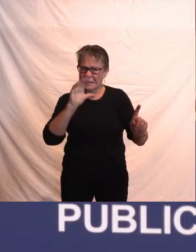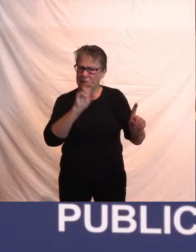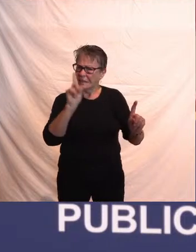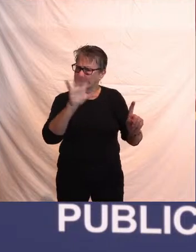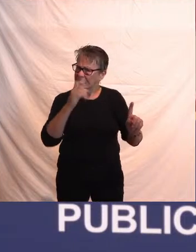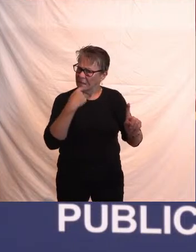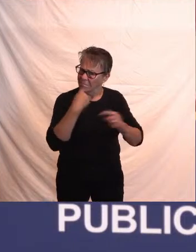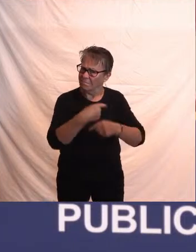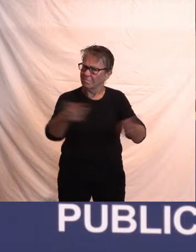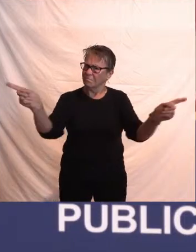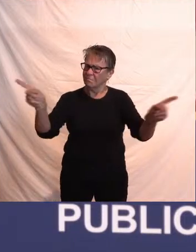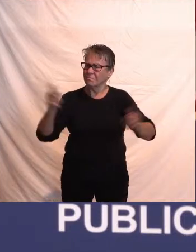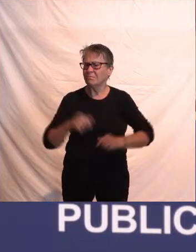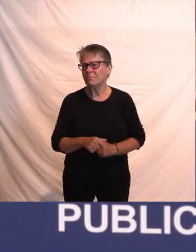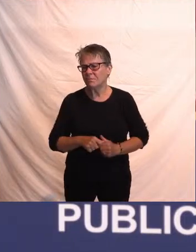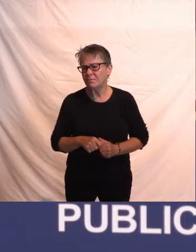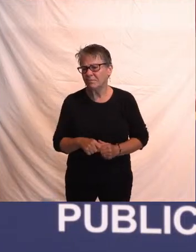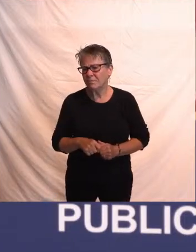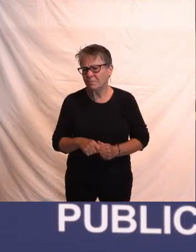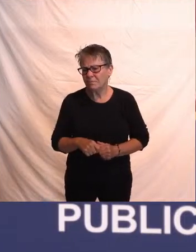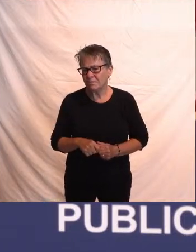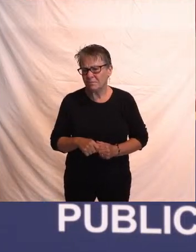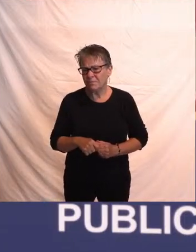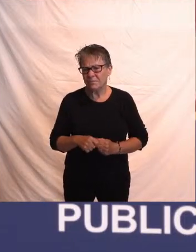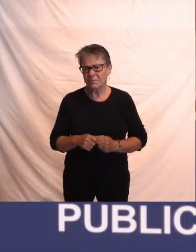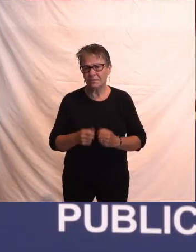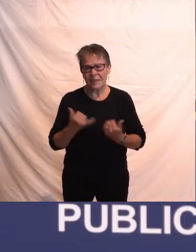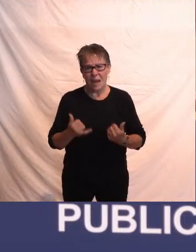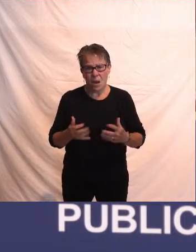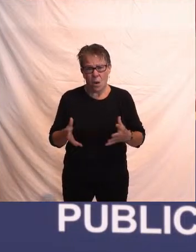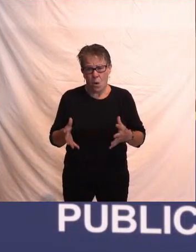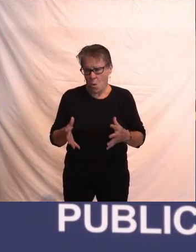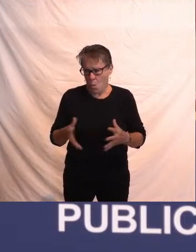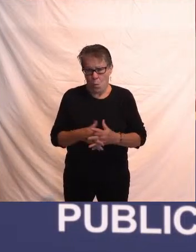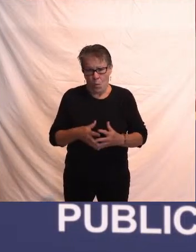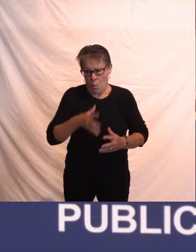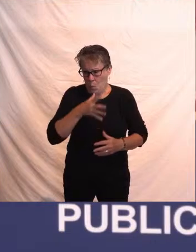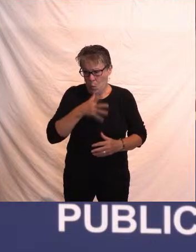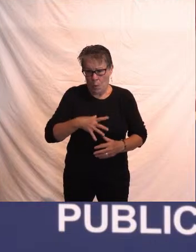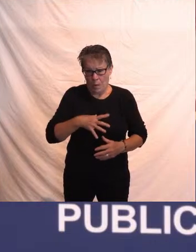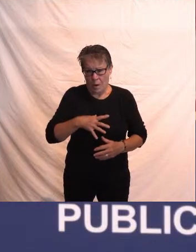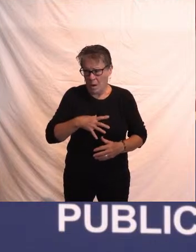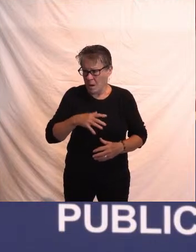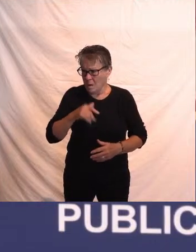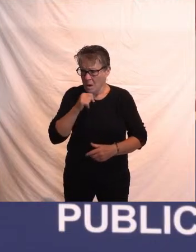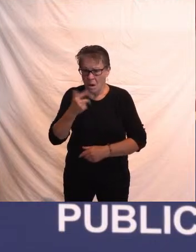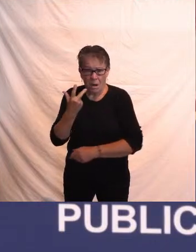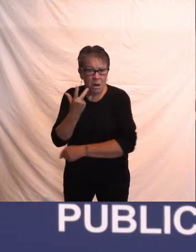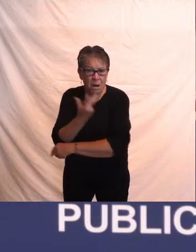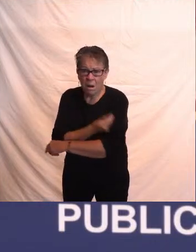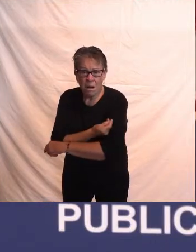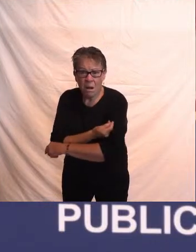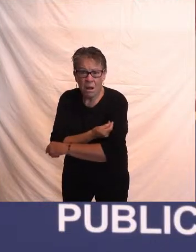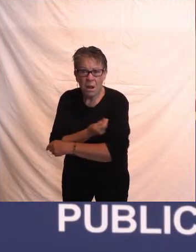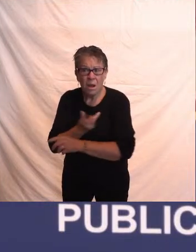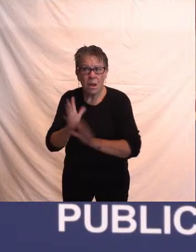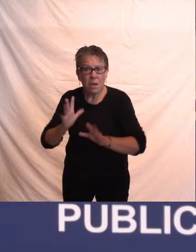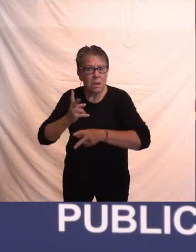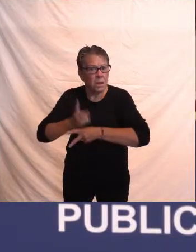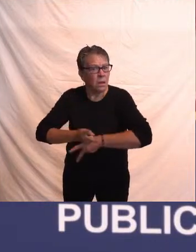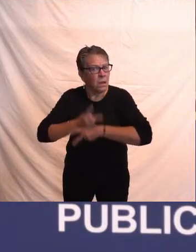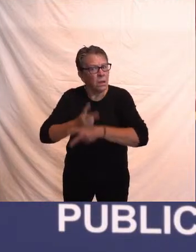by pregnant individuals has been lower than that of non-pregnant individuals. According to the CDC